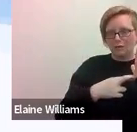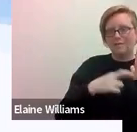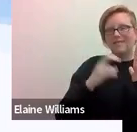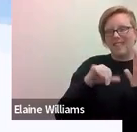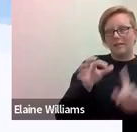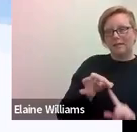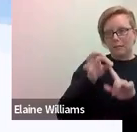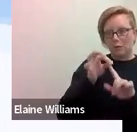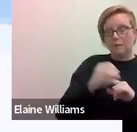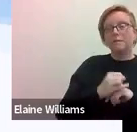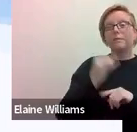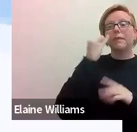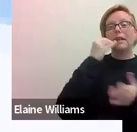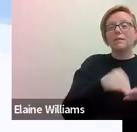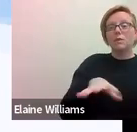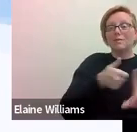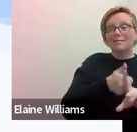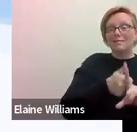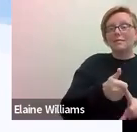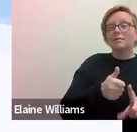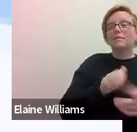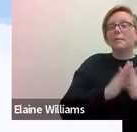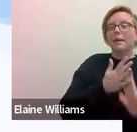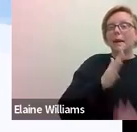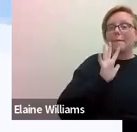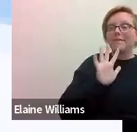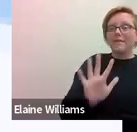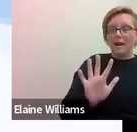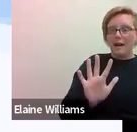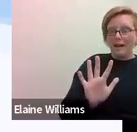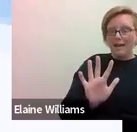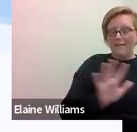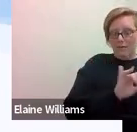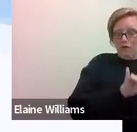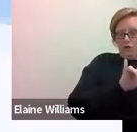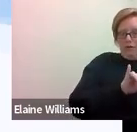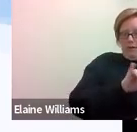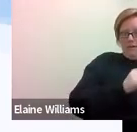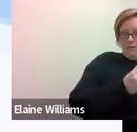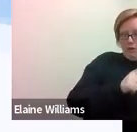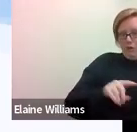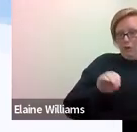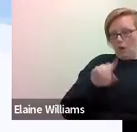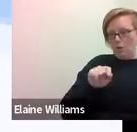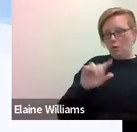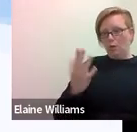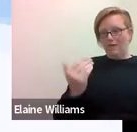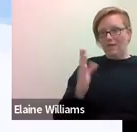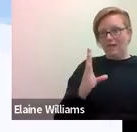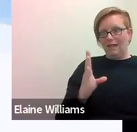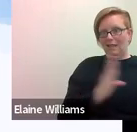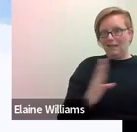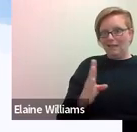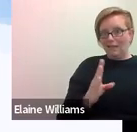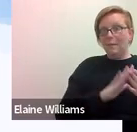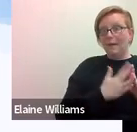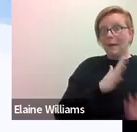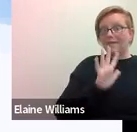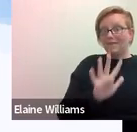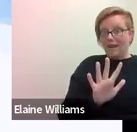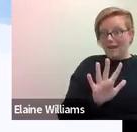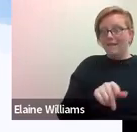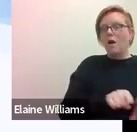child turns 5 years old between July 1st and October 15th, and they also had an